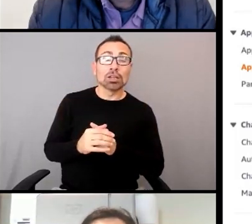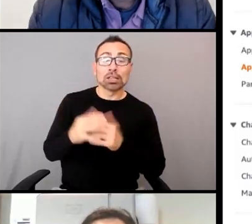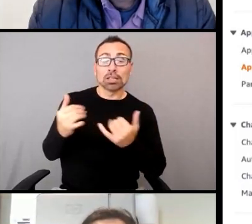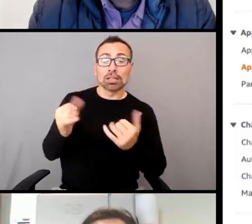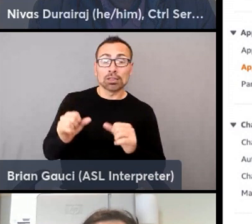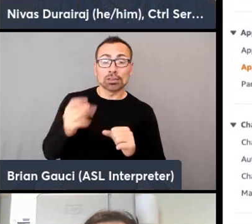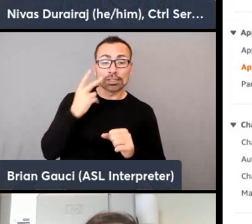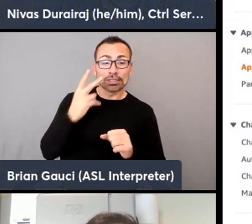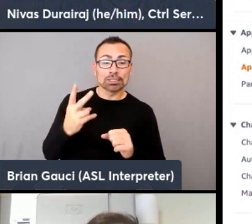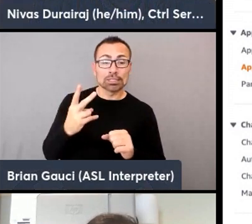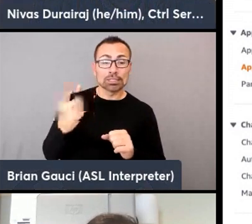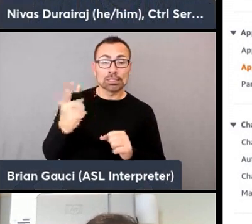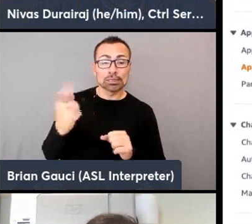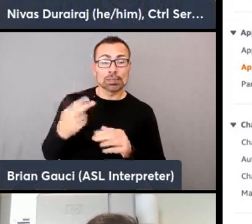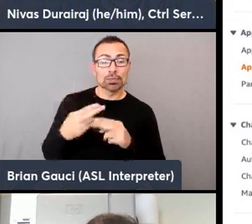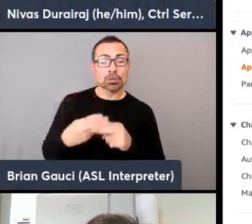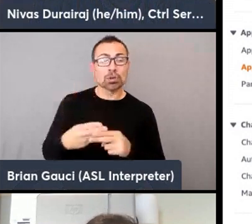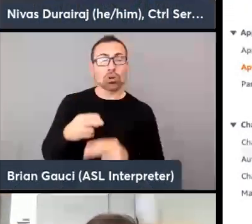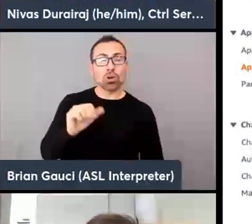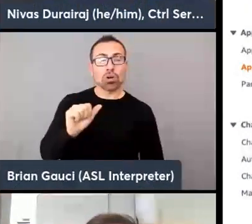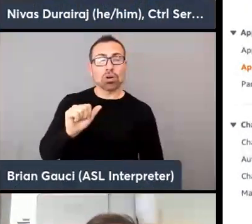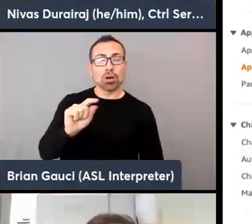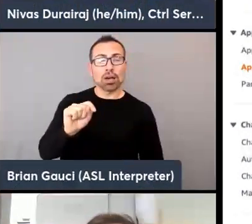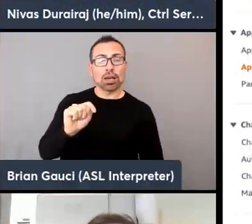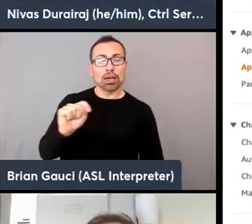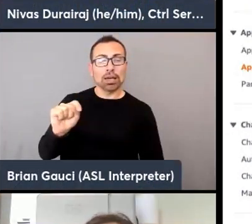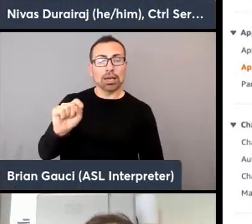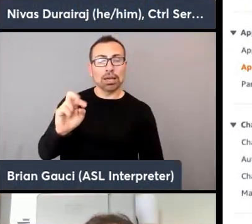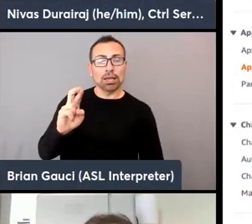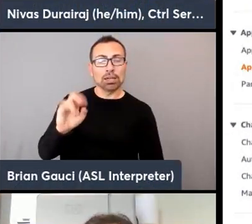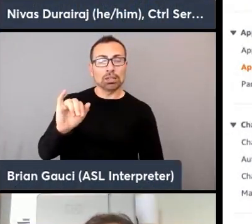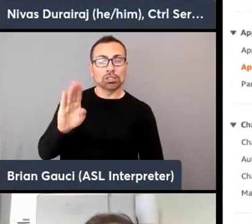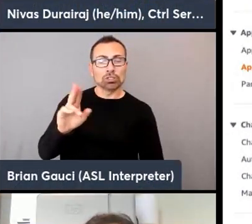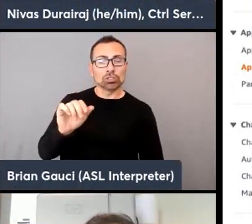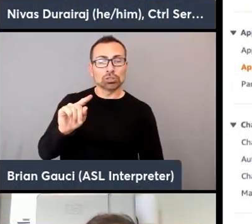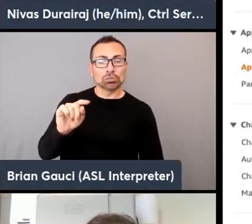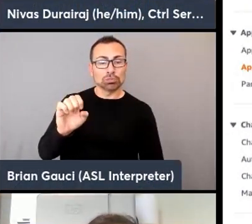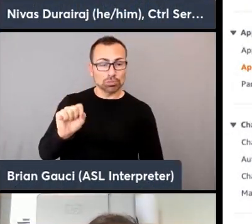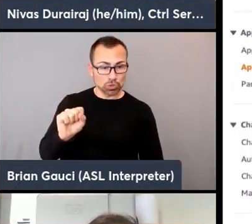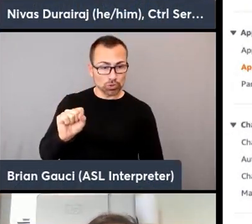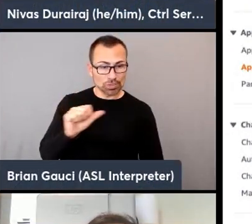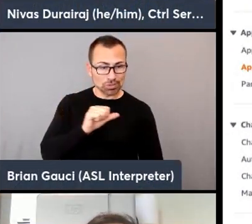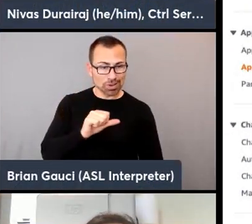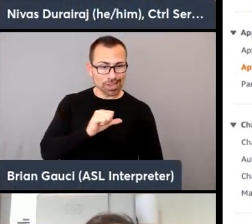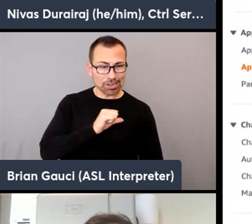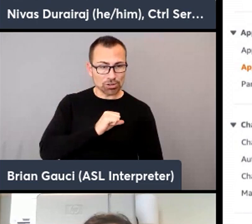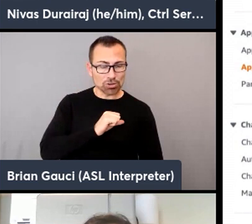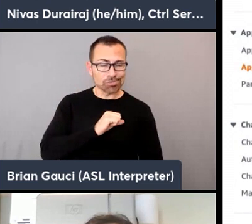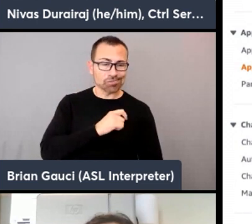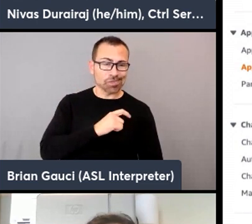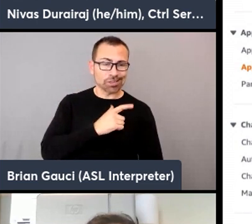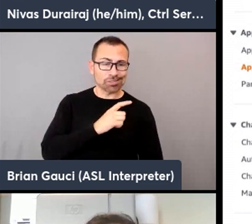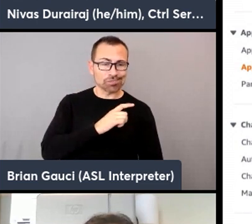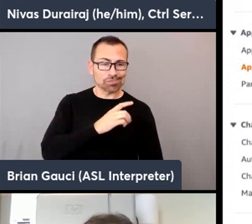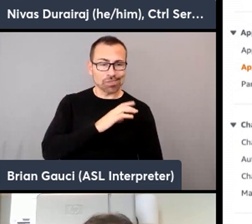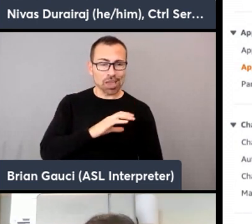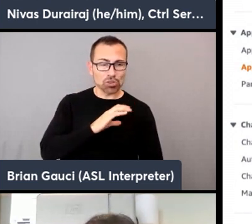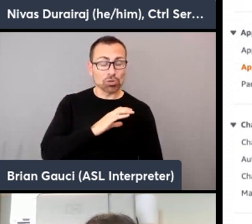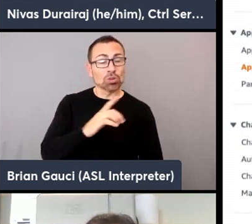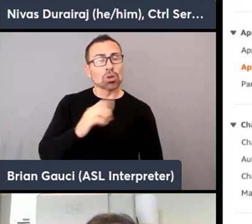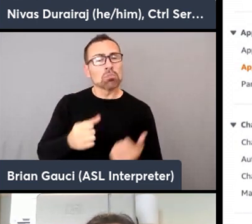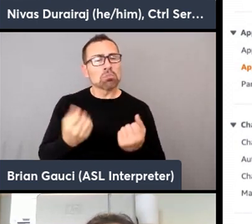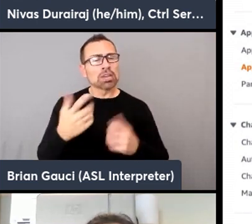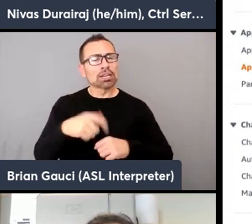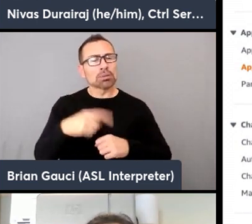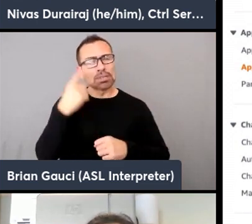we have something called attributes. And I mentioned this earlier, but when most people think of feature flags, they'll think of just like the on-off Boolean